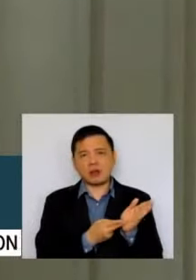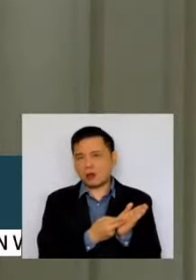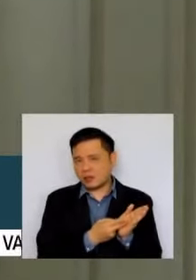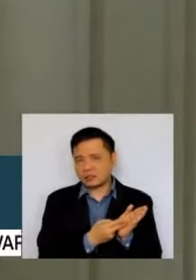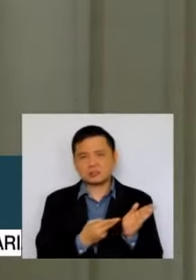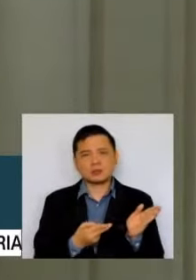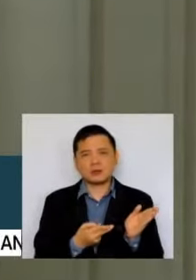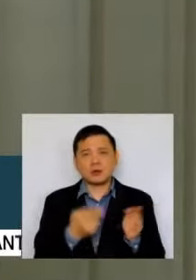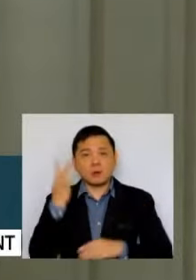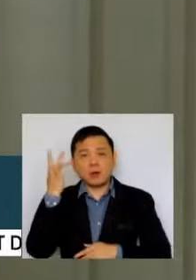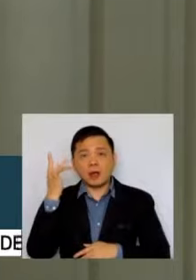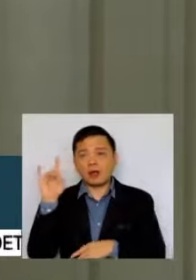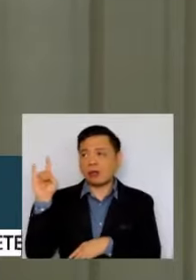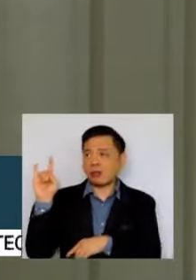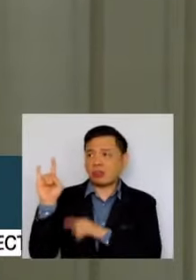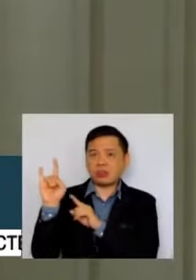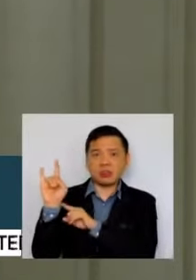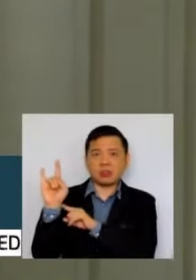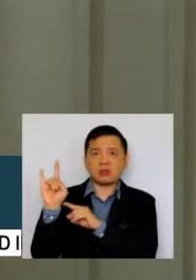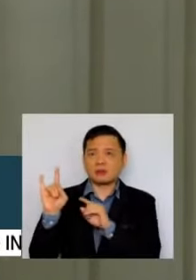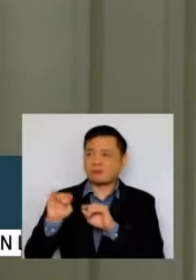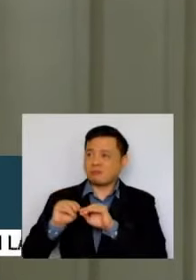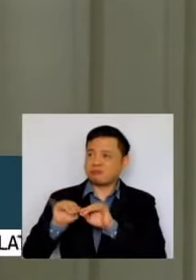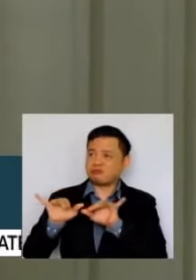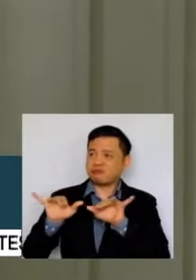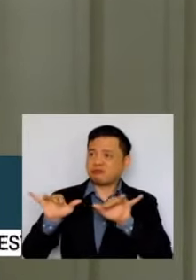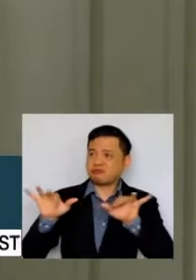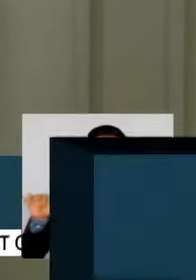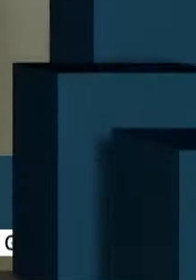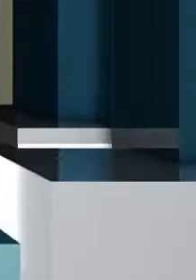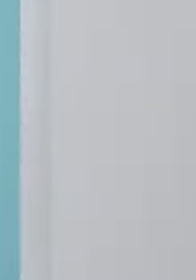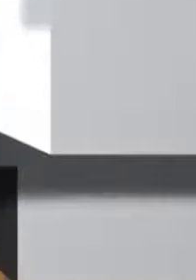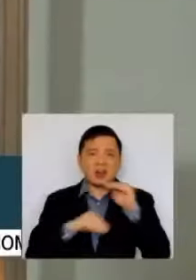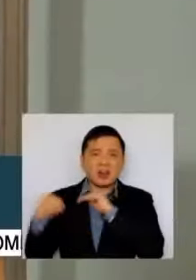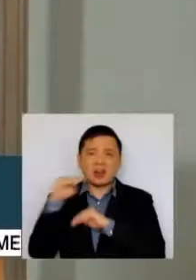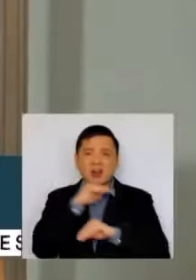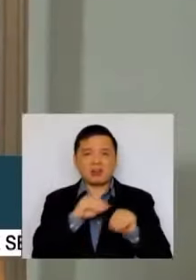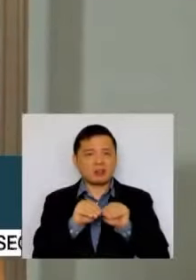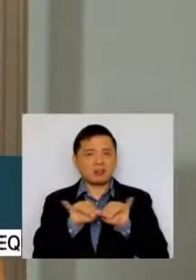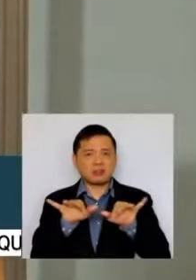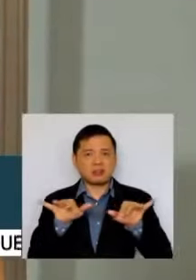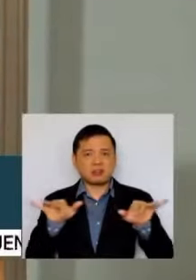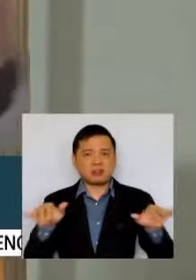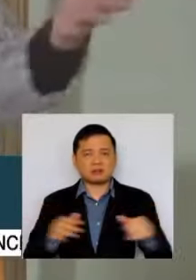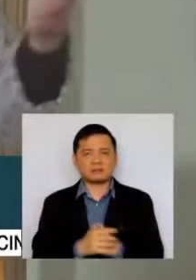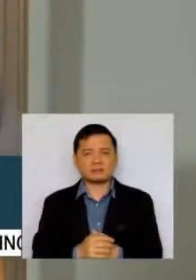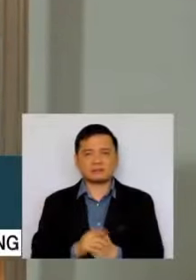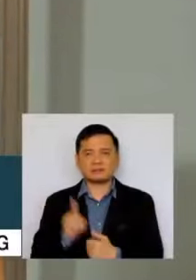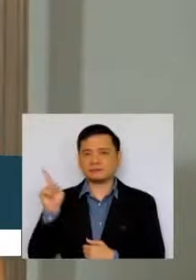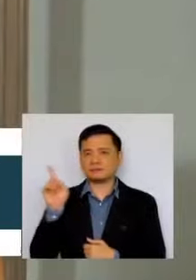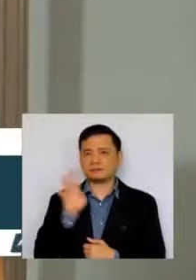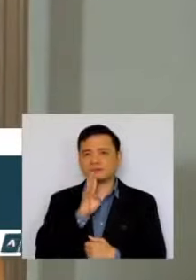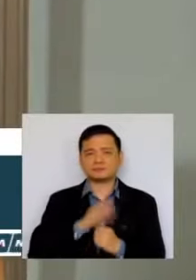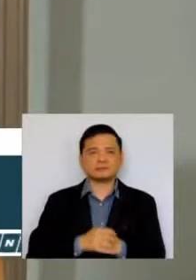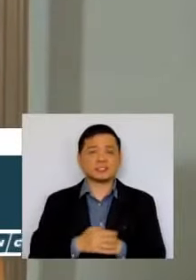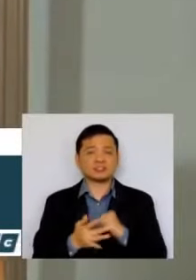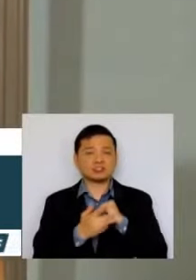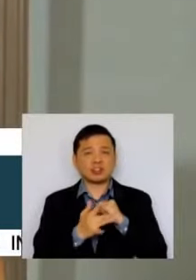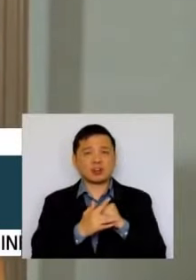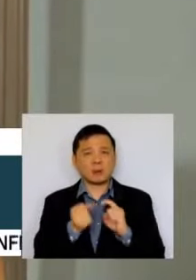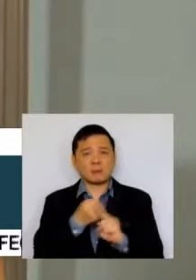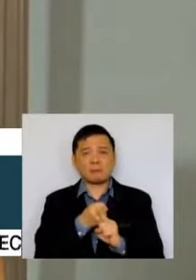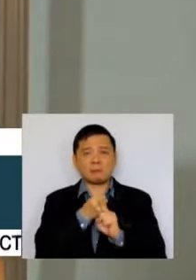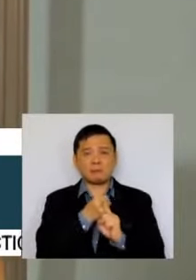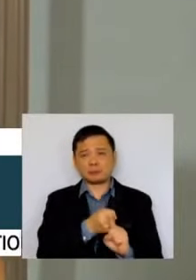media platforms are amplifying lies. It's the impact of technology. We journalists lost